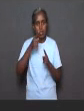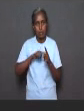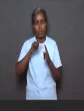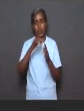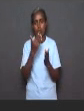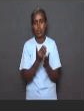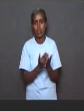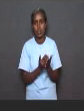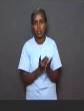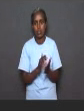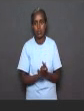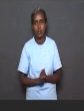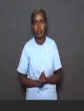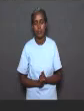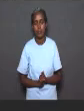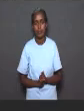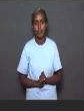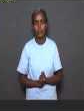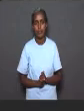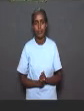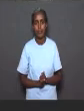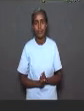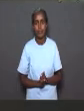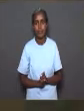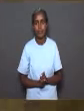Let's get back to our lesson.